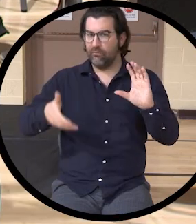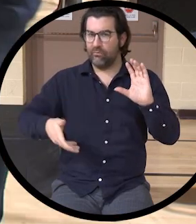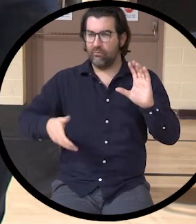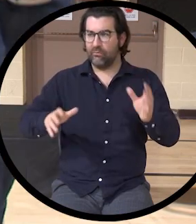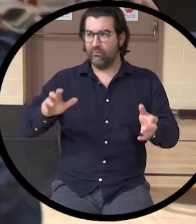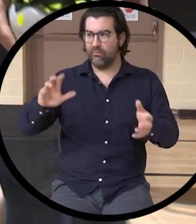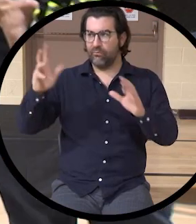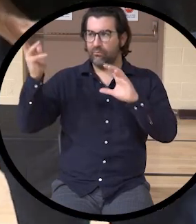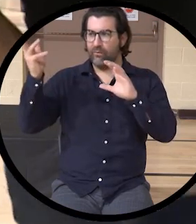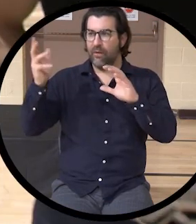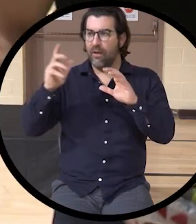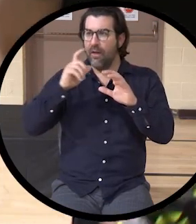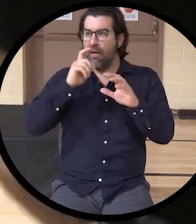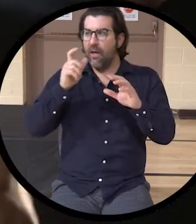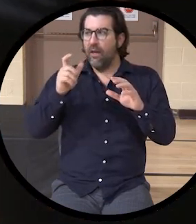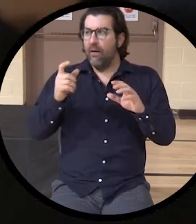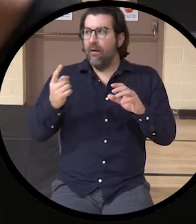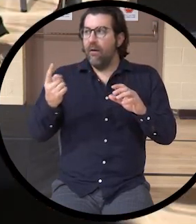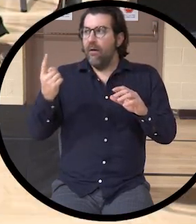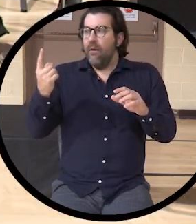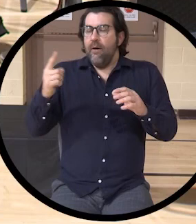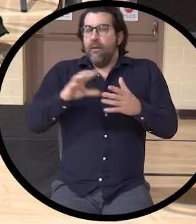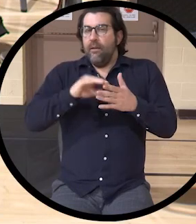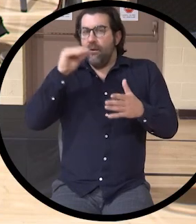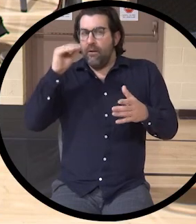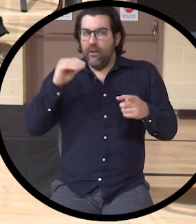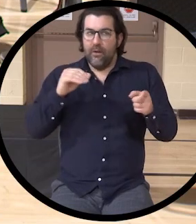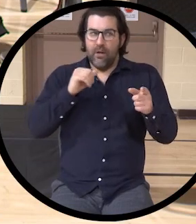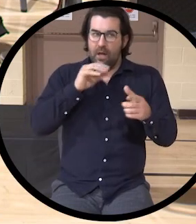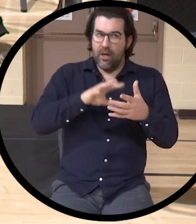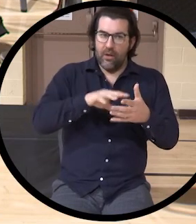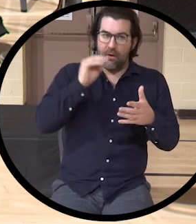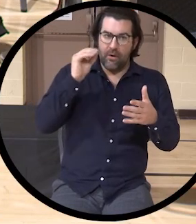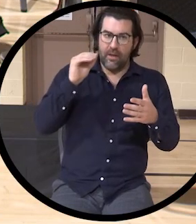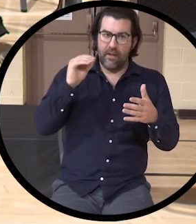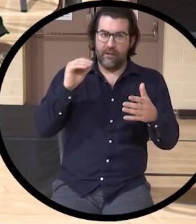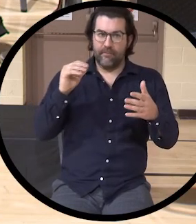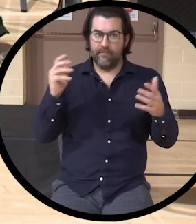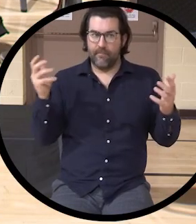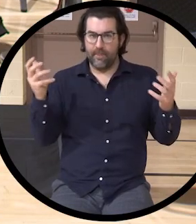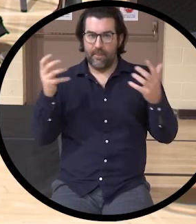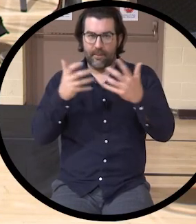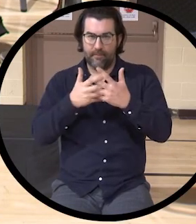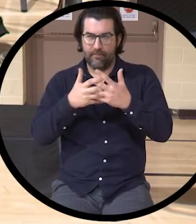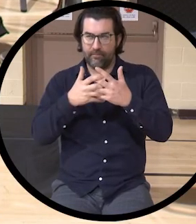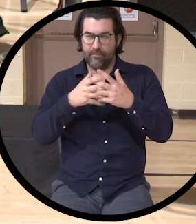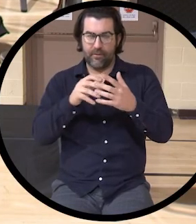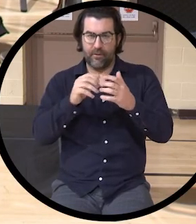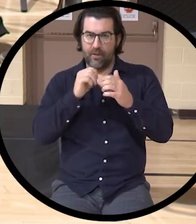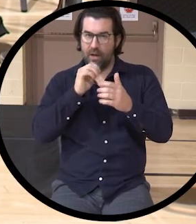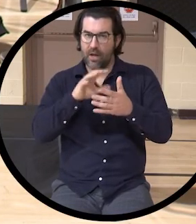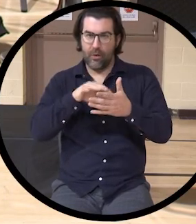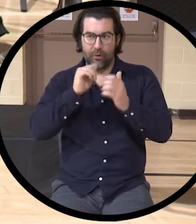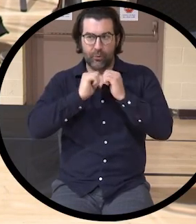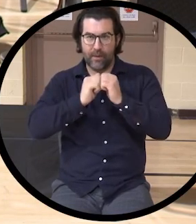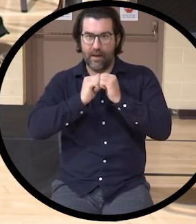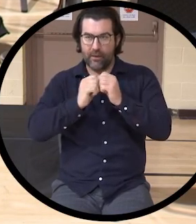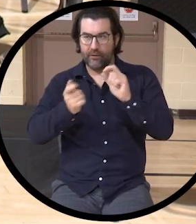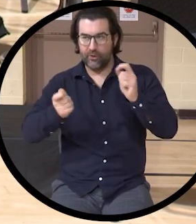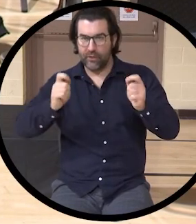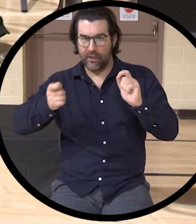not necessarily one is not learning and one is not learning. It's that we're not learning what the changes